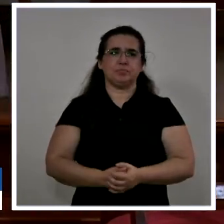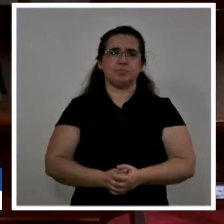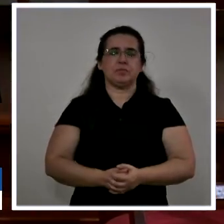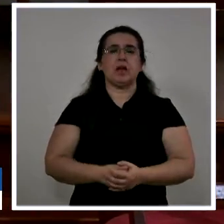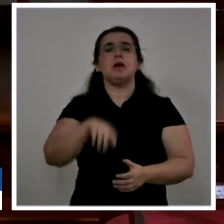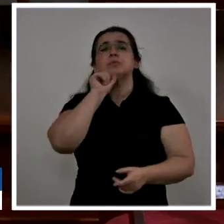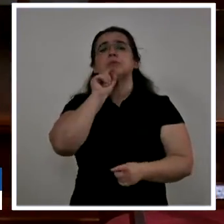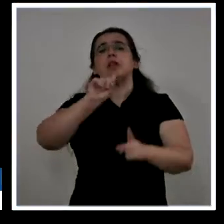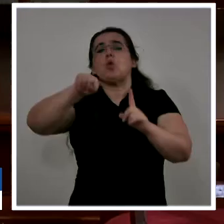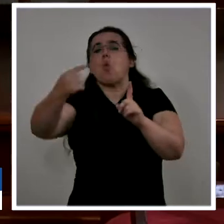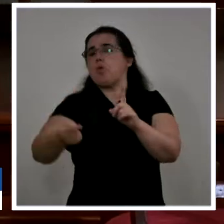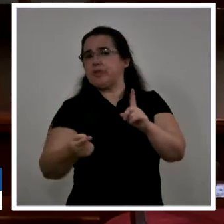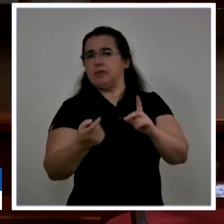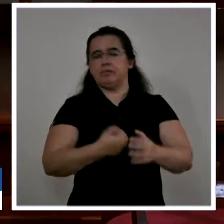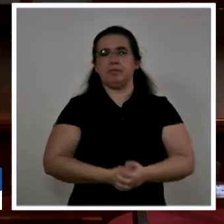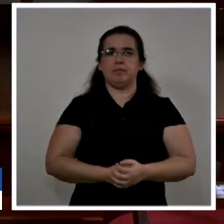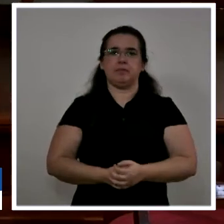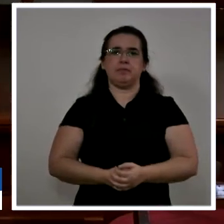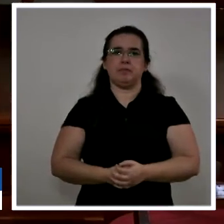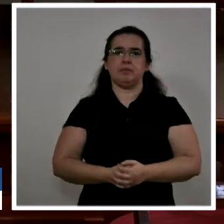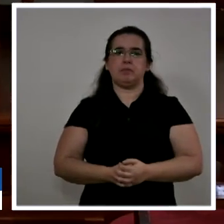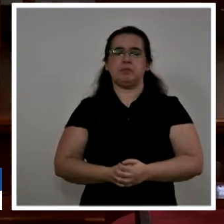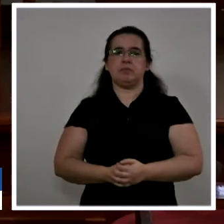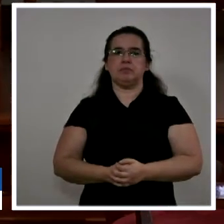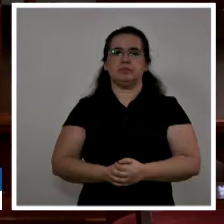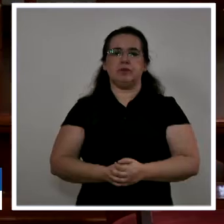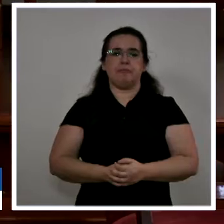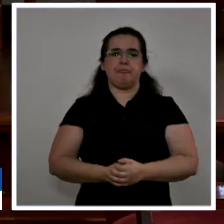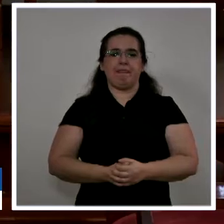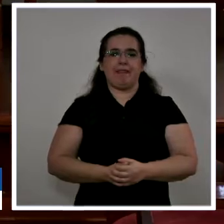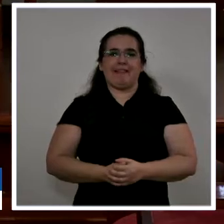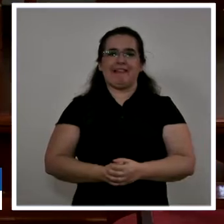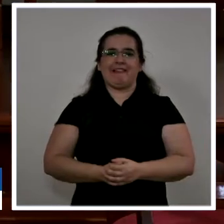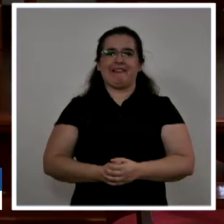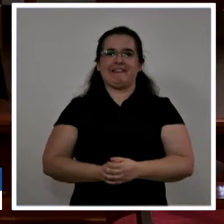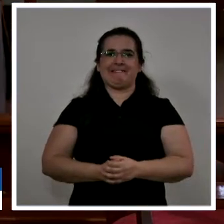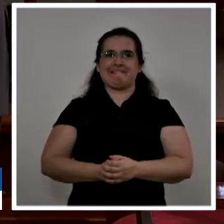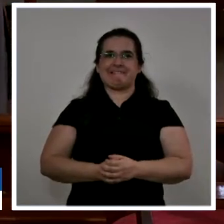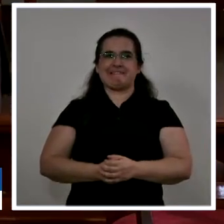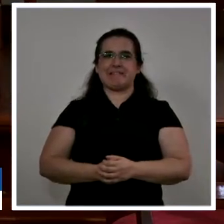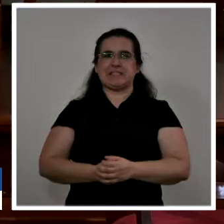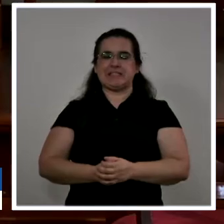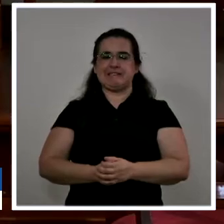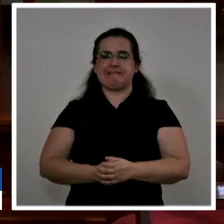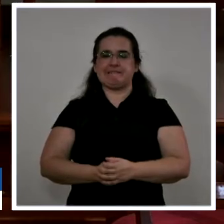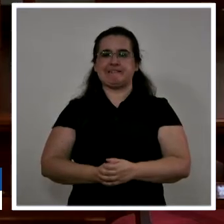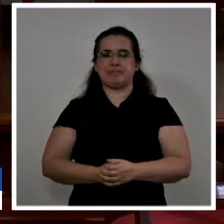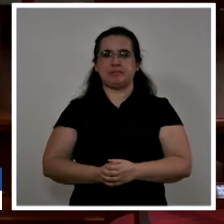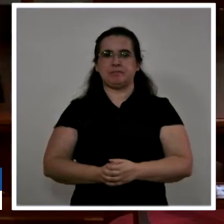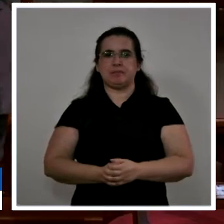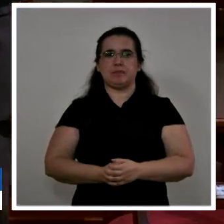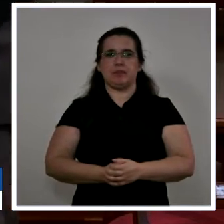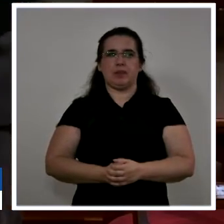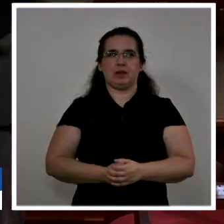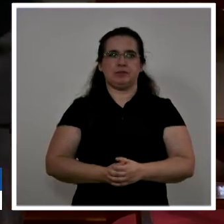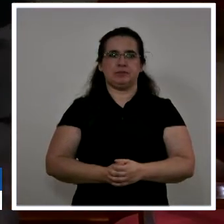outra possibilidade, is God is defining a cause-effect relationship between my experience and what the